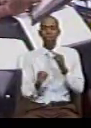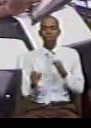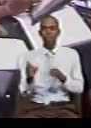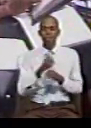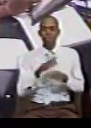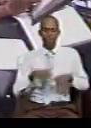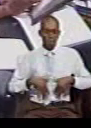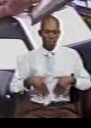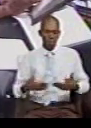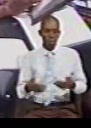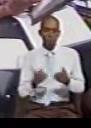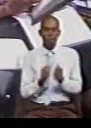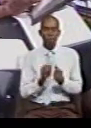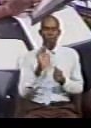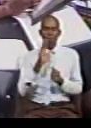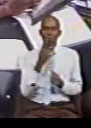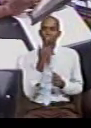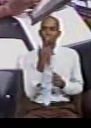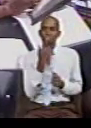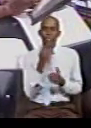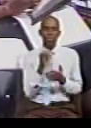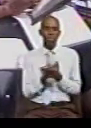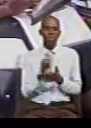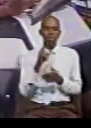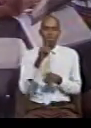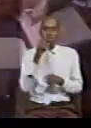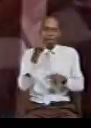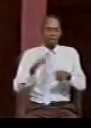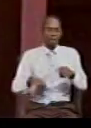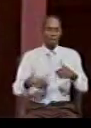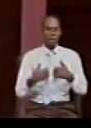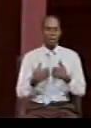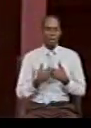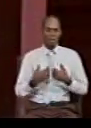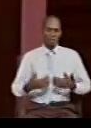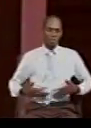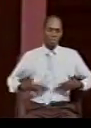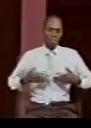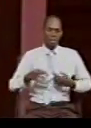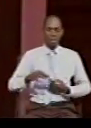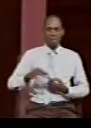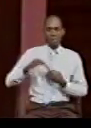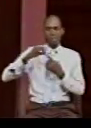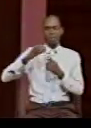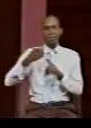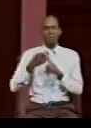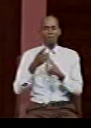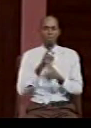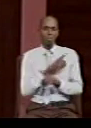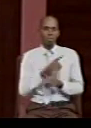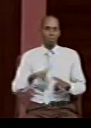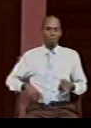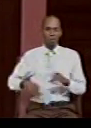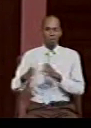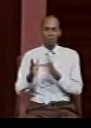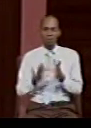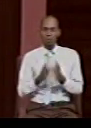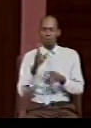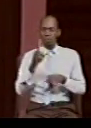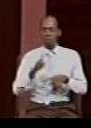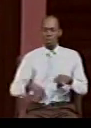confess with your mouth that you cannot have life except from the Lord Jesus, you cannot have